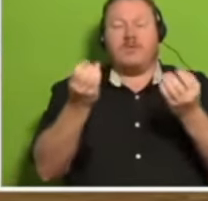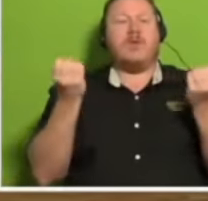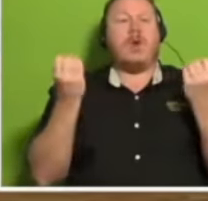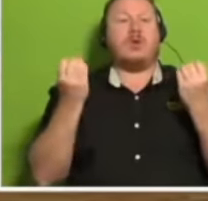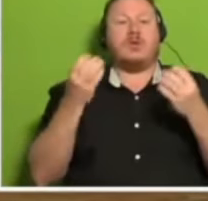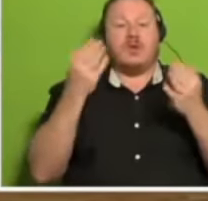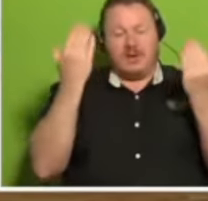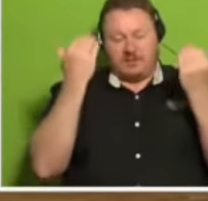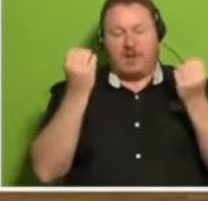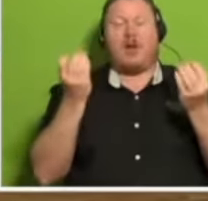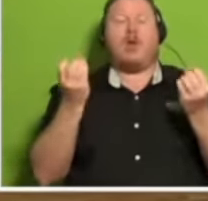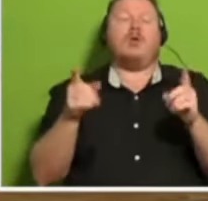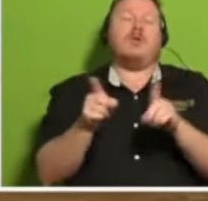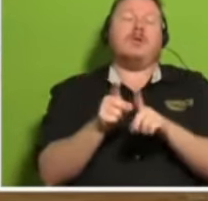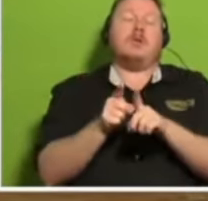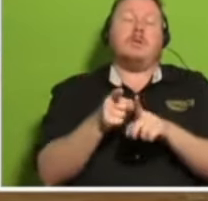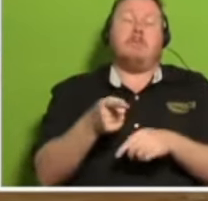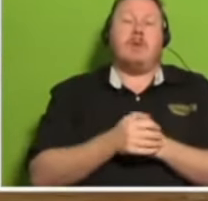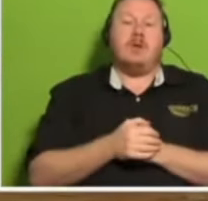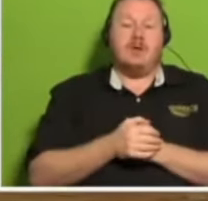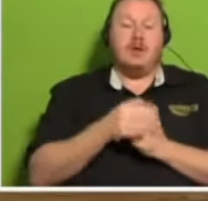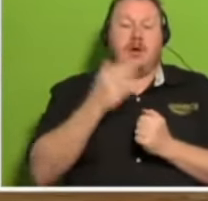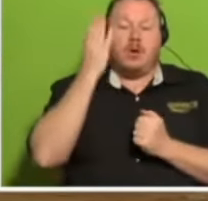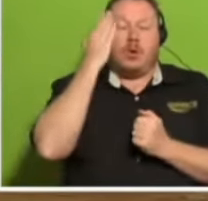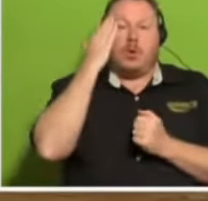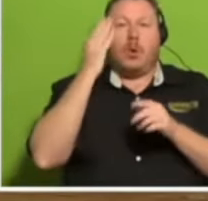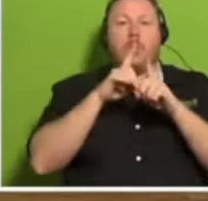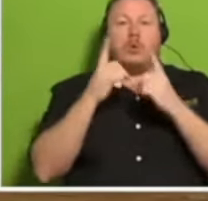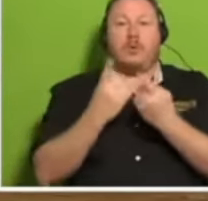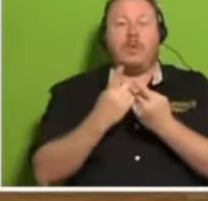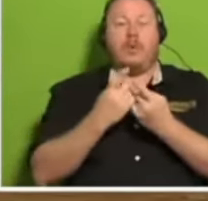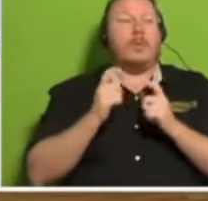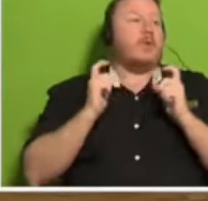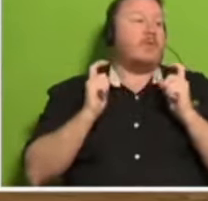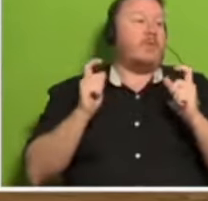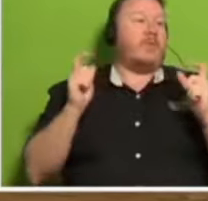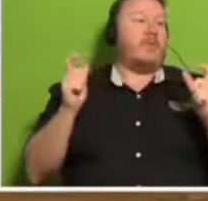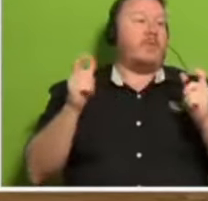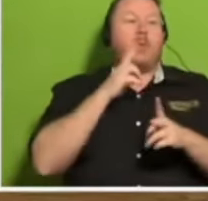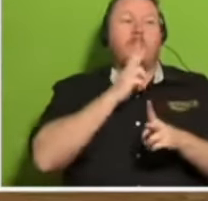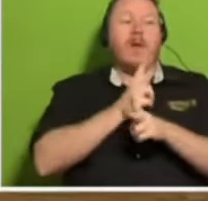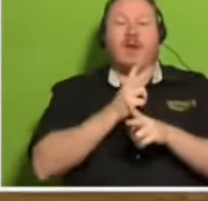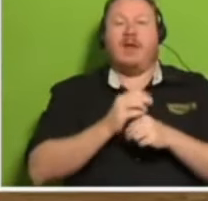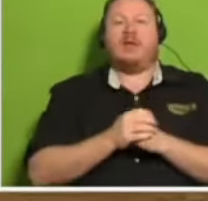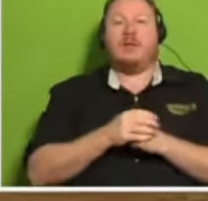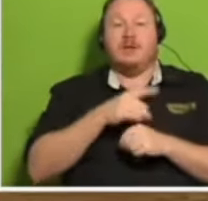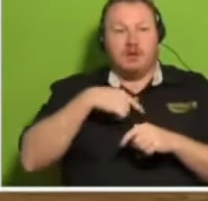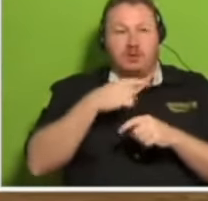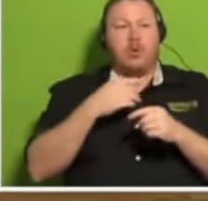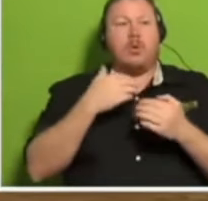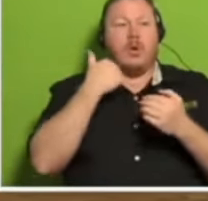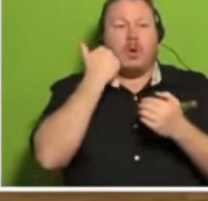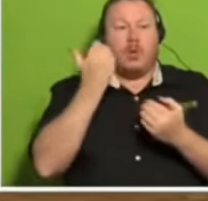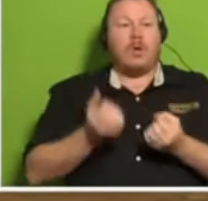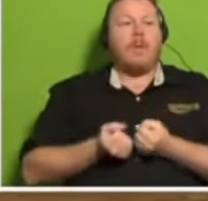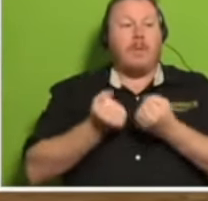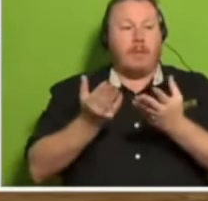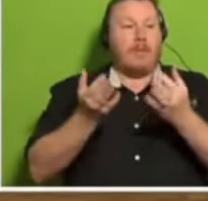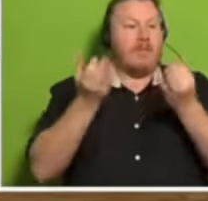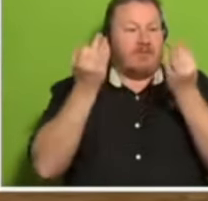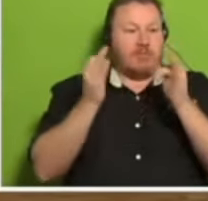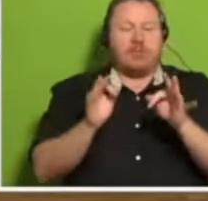We understand the magnitude of the mandate of this department. It is one that we will strive to deliver